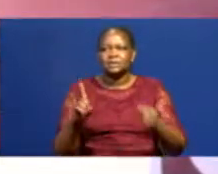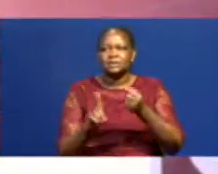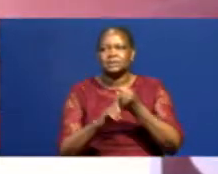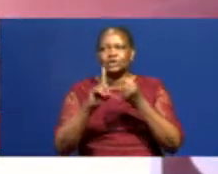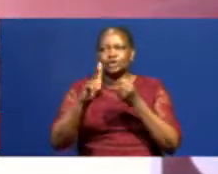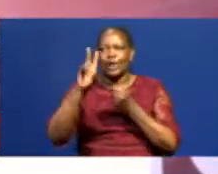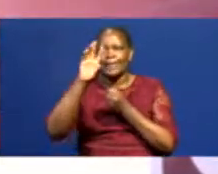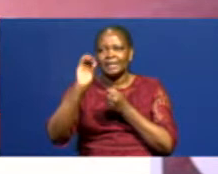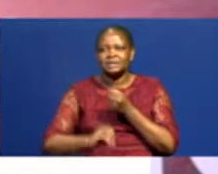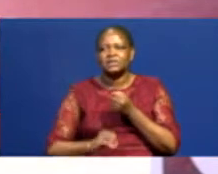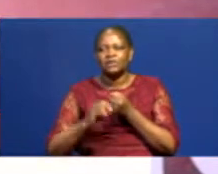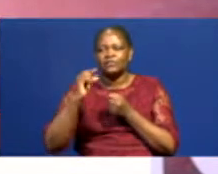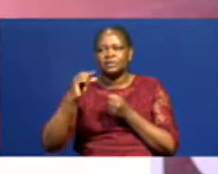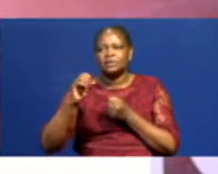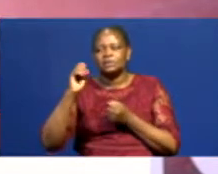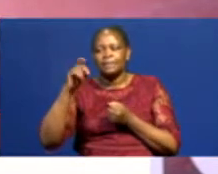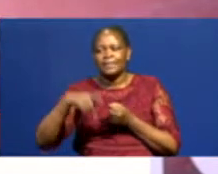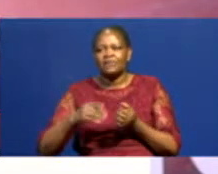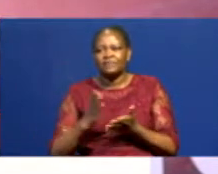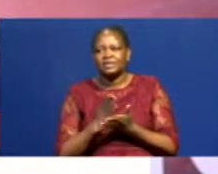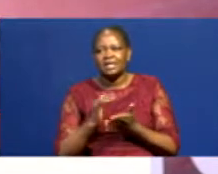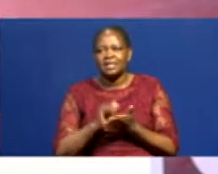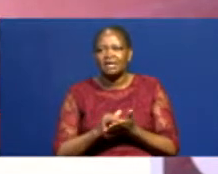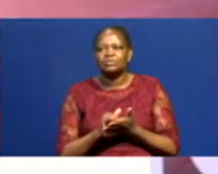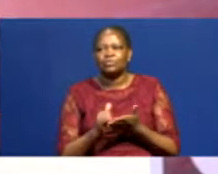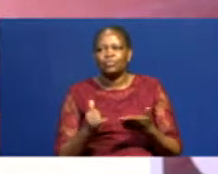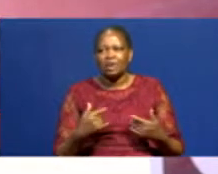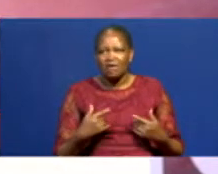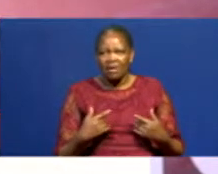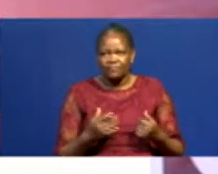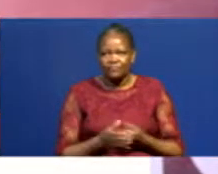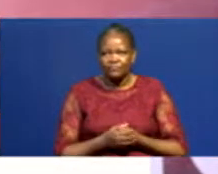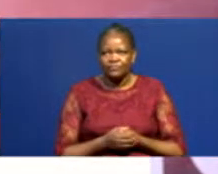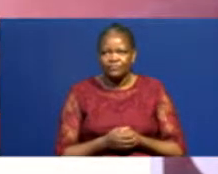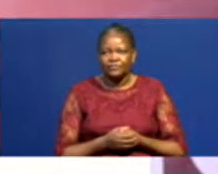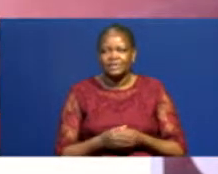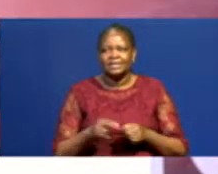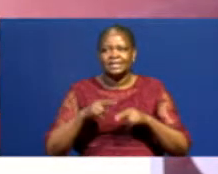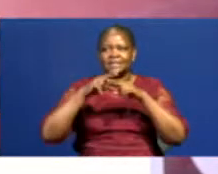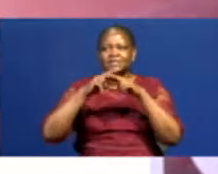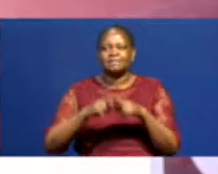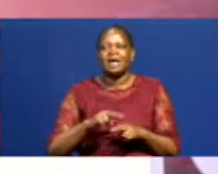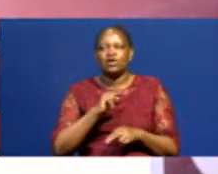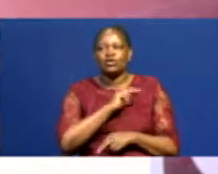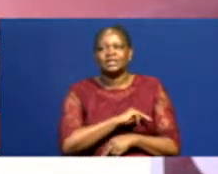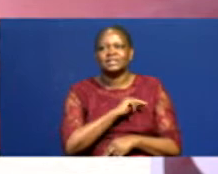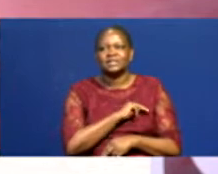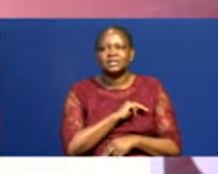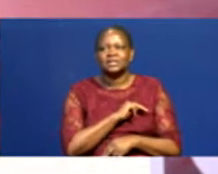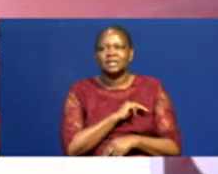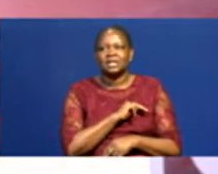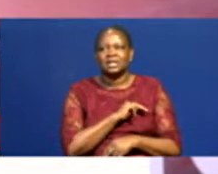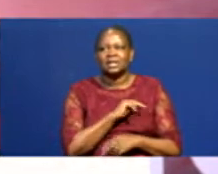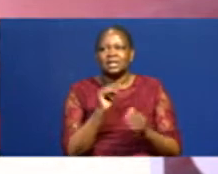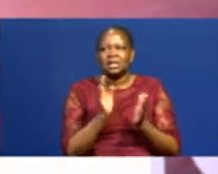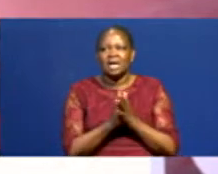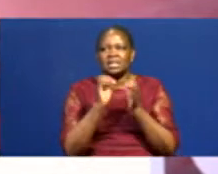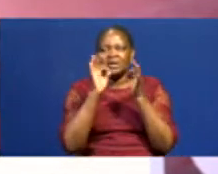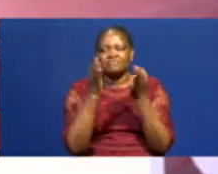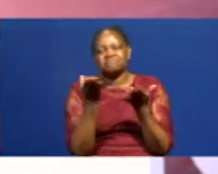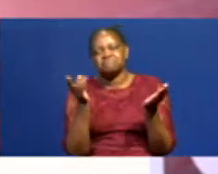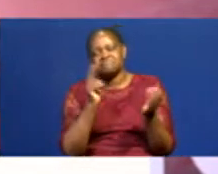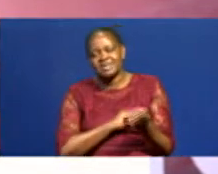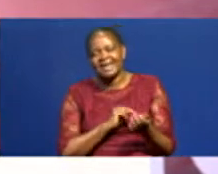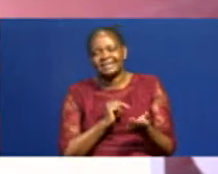62% of the GDP of the sectors that we play on depend on nature. And if then nature